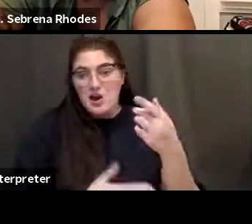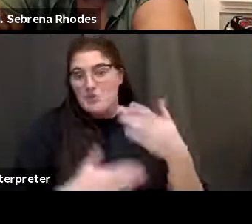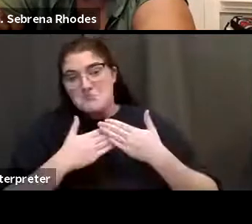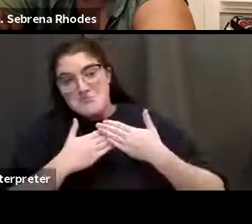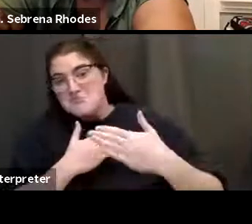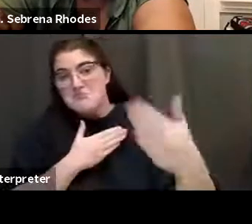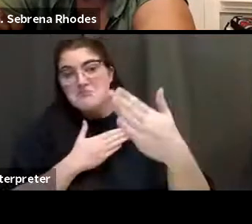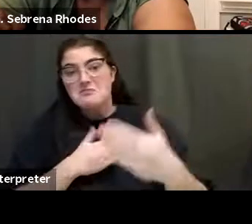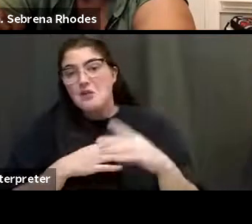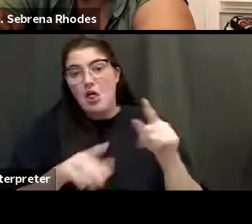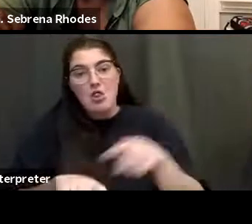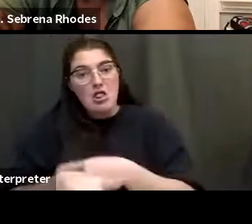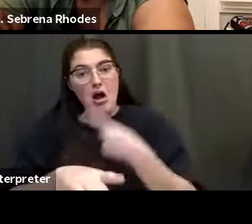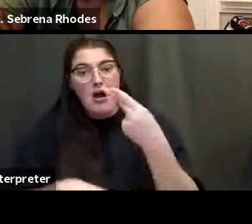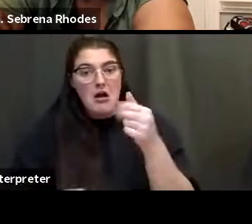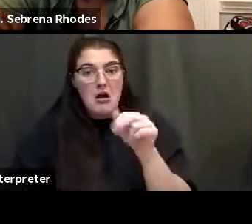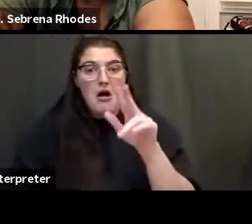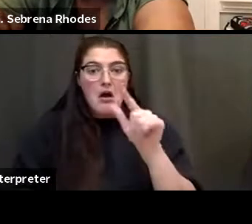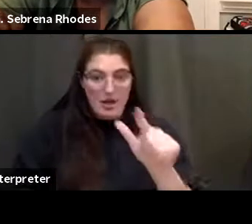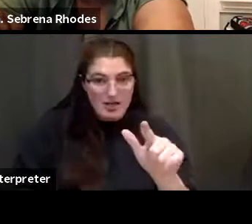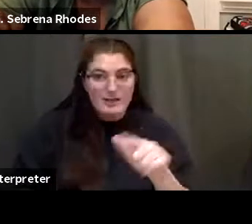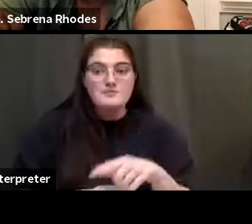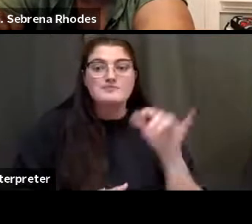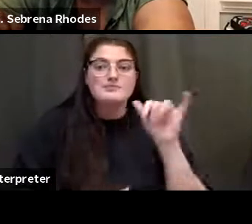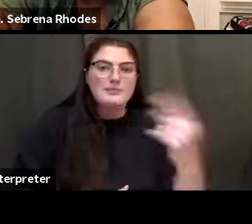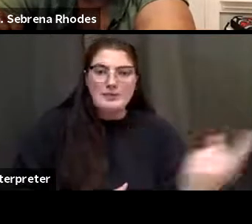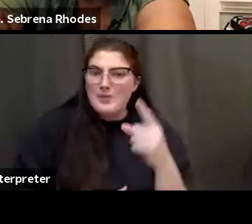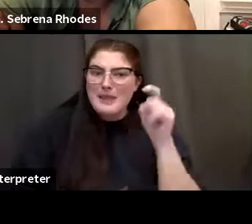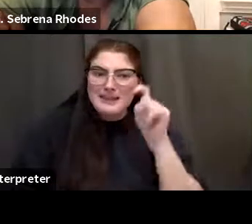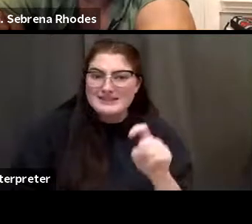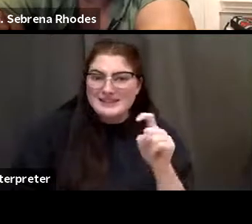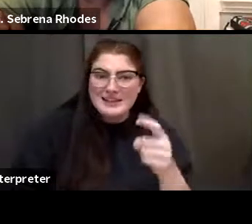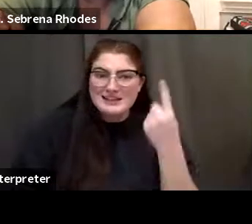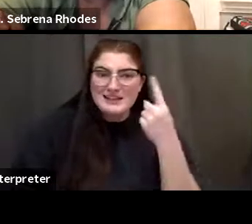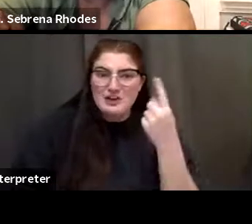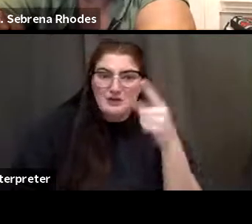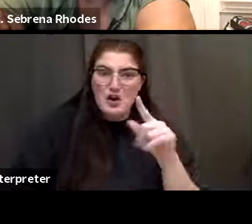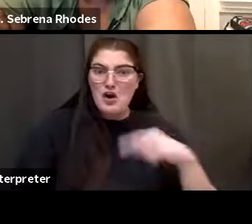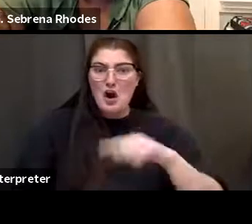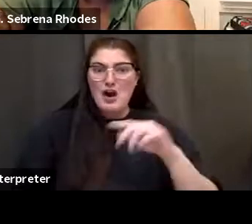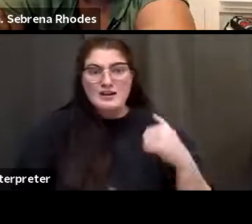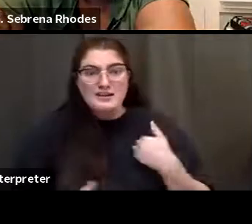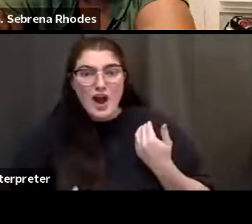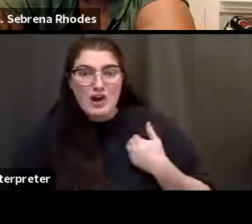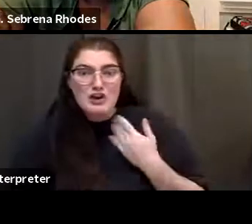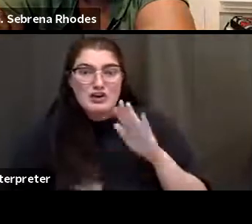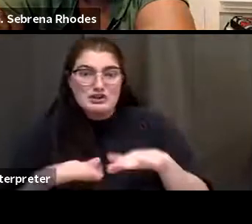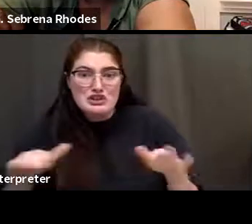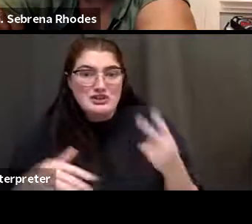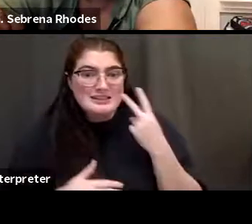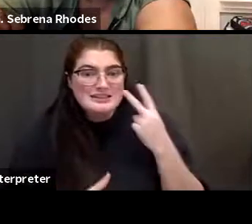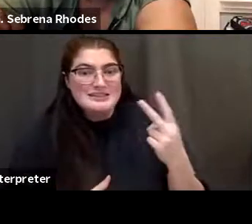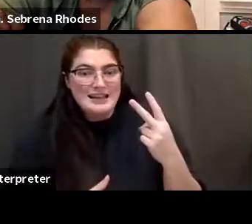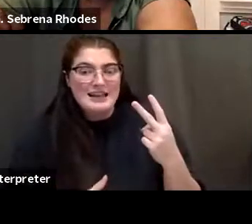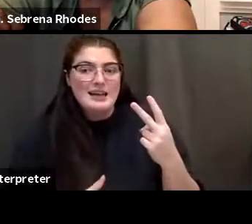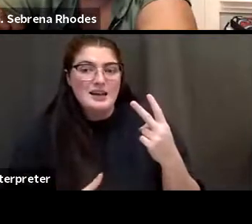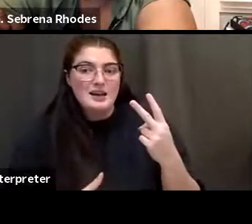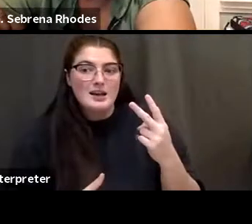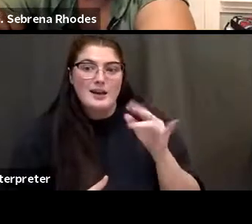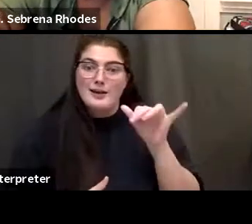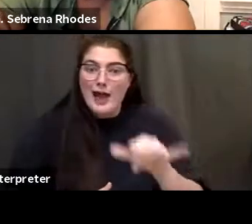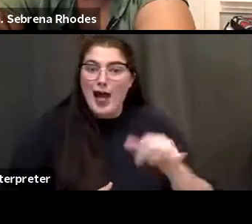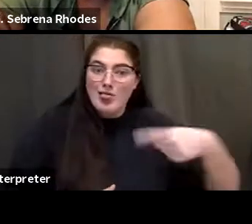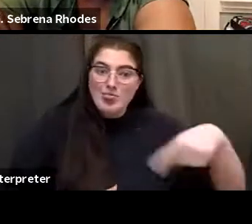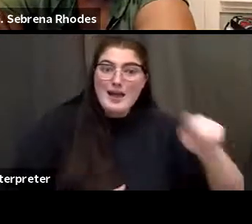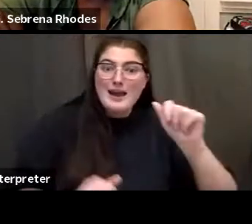haul, because it's something that's needed in order for our younger children to see that they